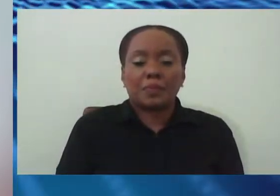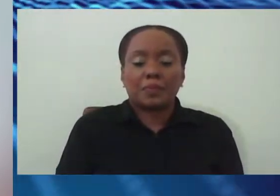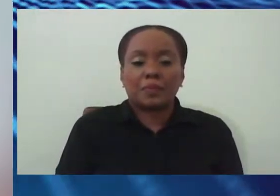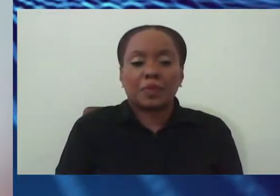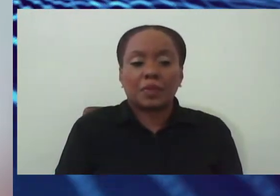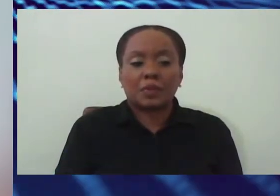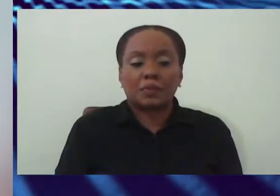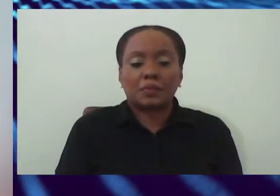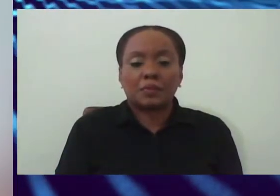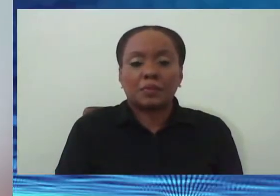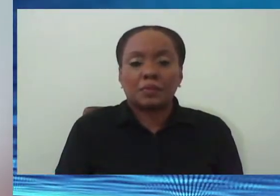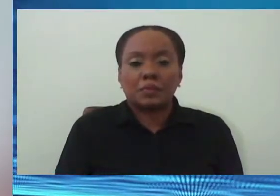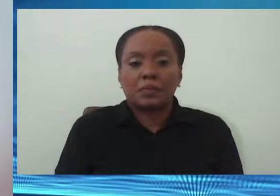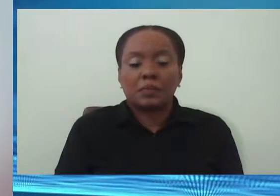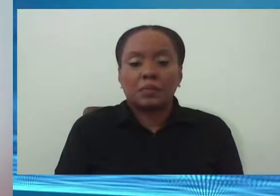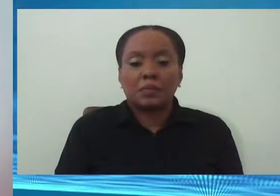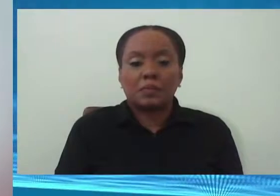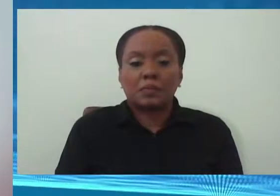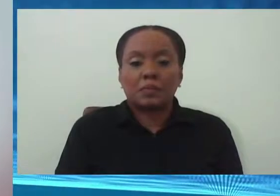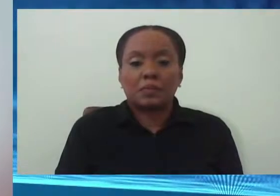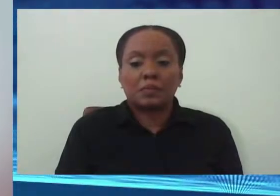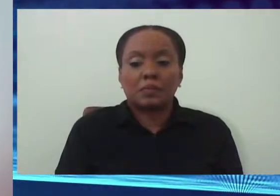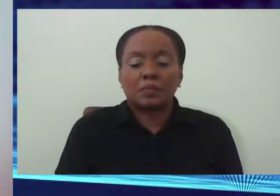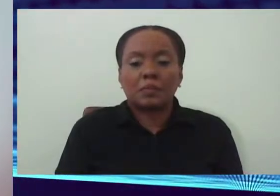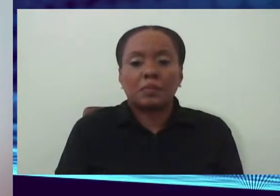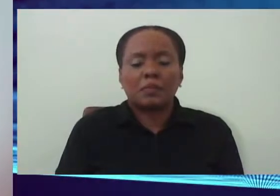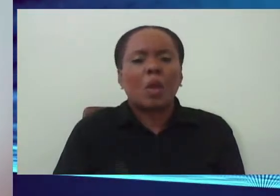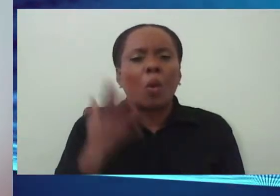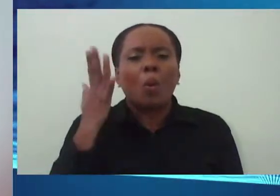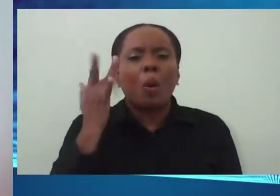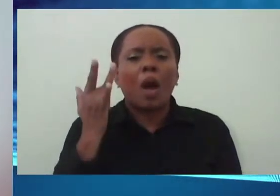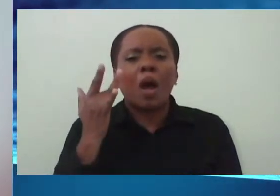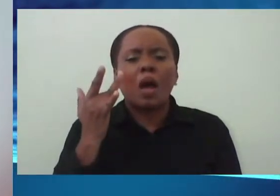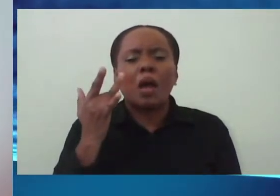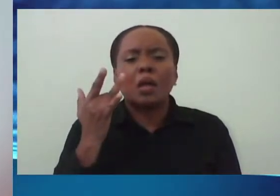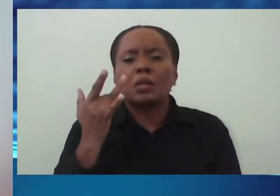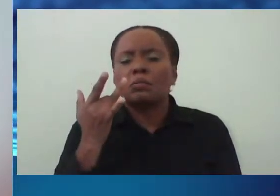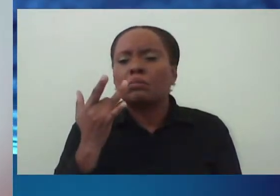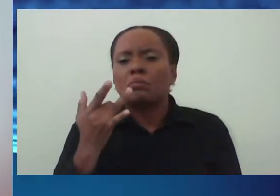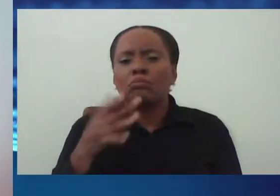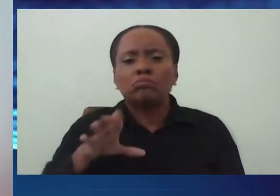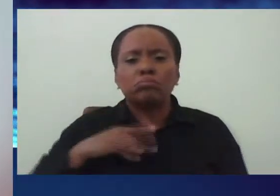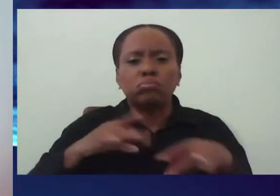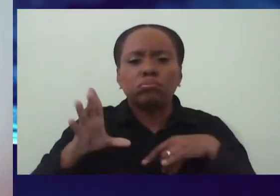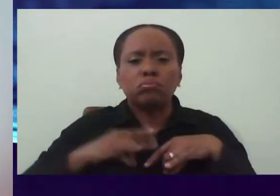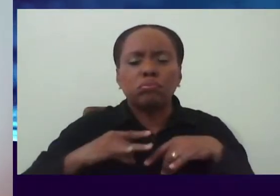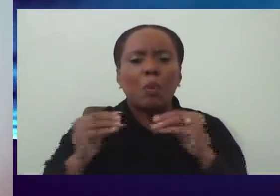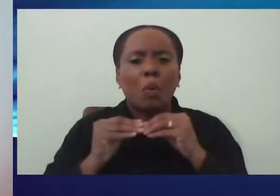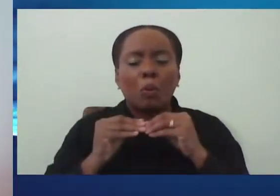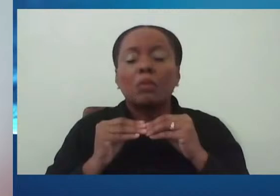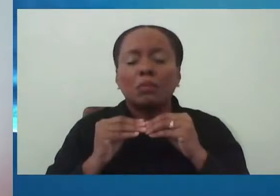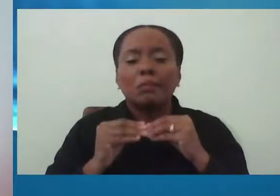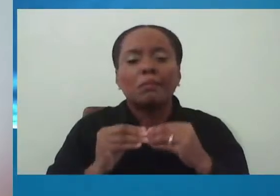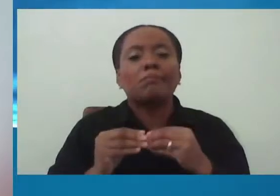that Delta, the highly transmissible variant, is circulating in